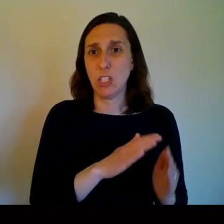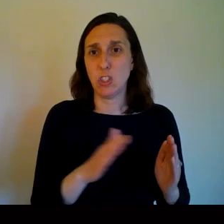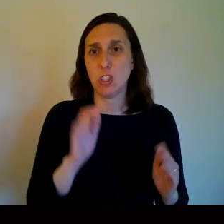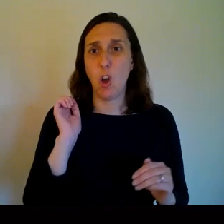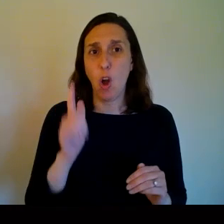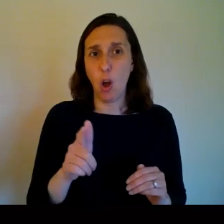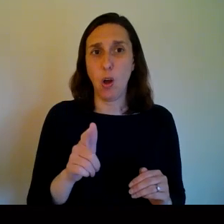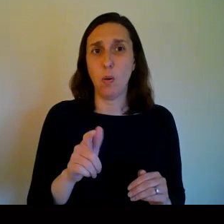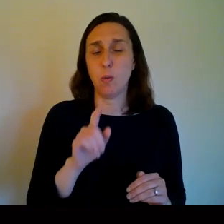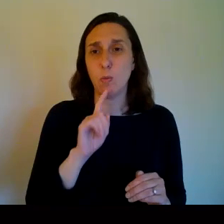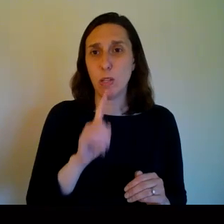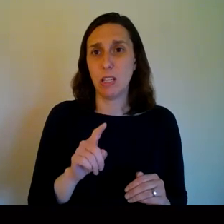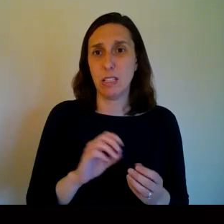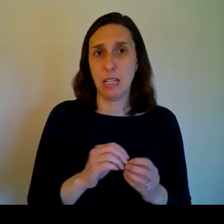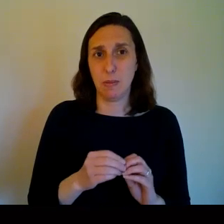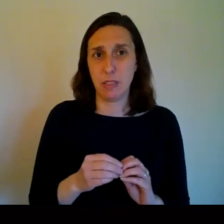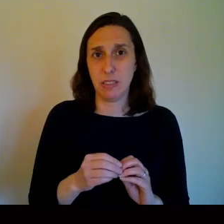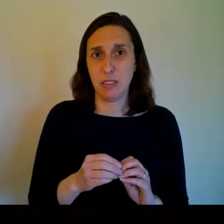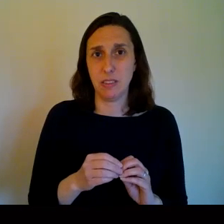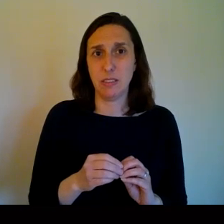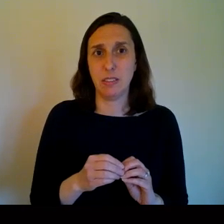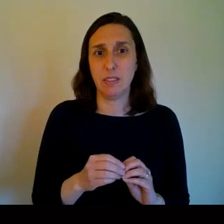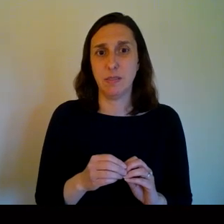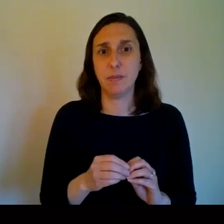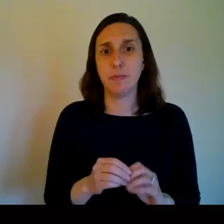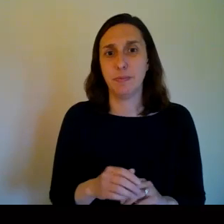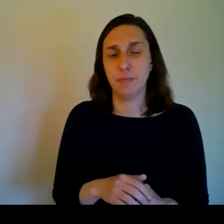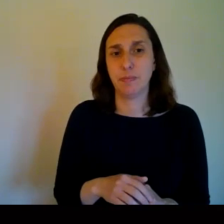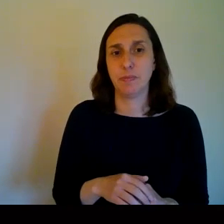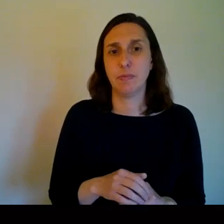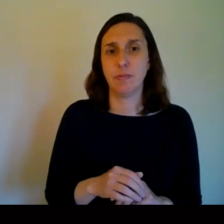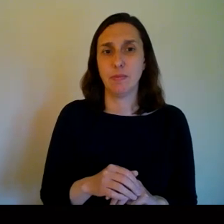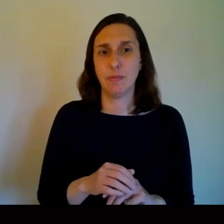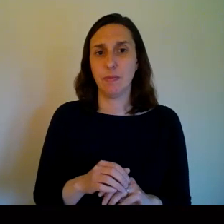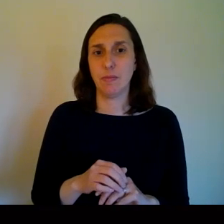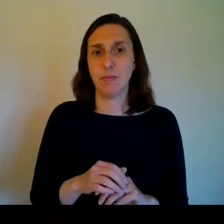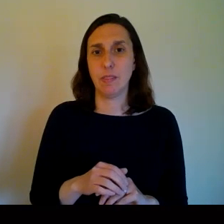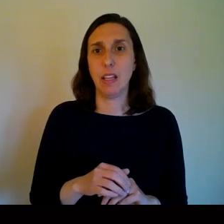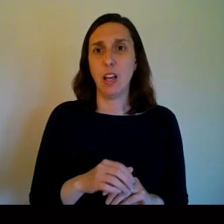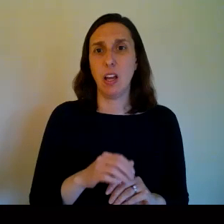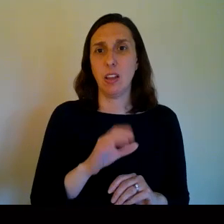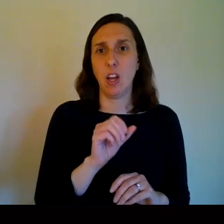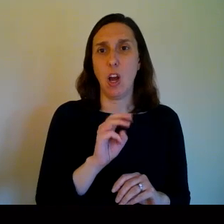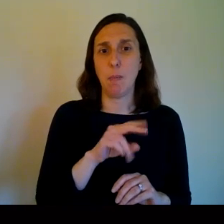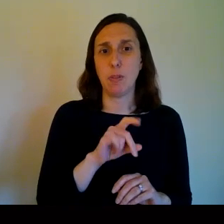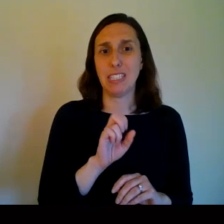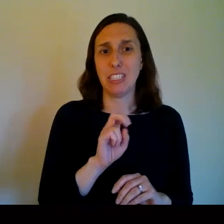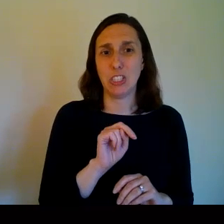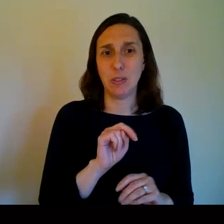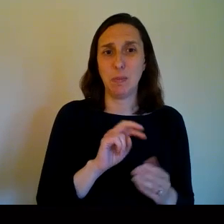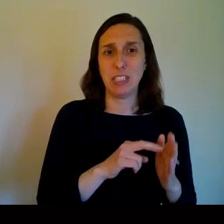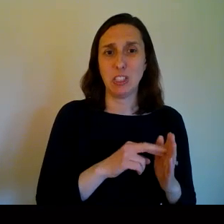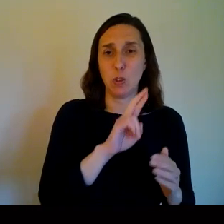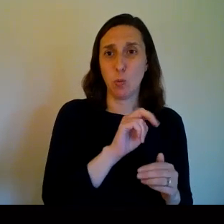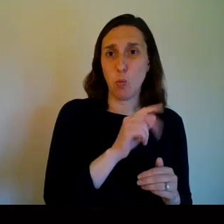The thing that we want to focus on is these compositions throw the range of one function into the domain of another. And so we just